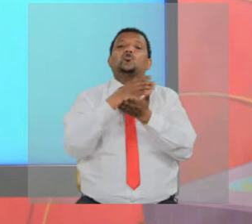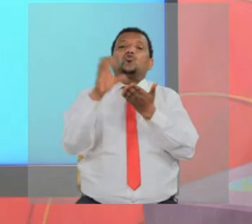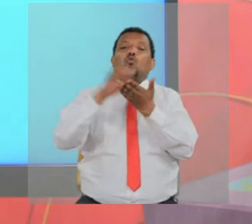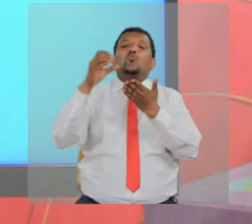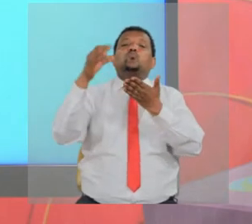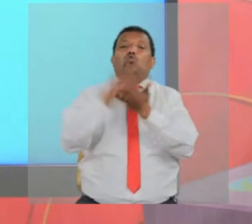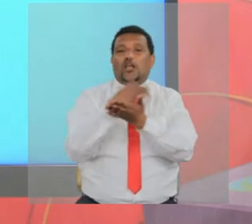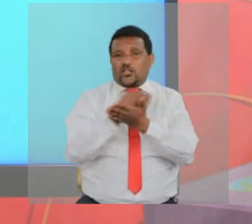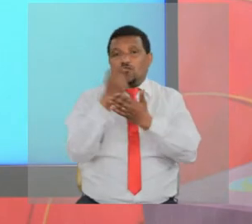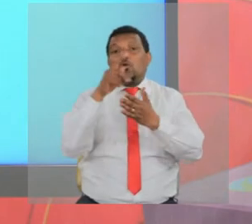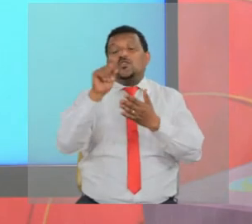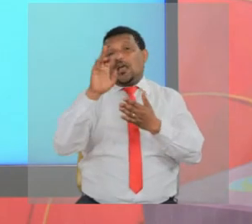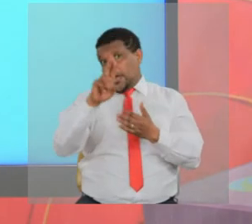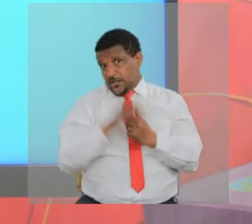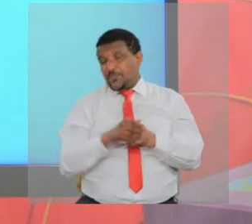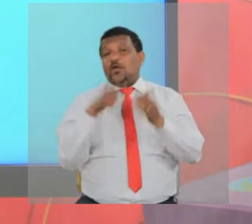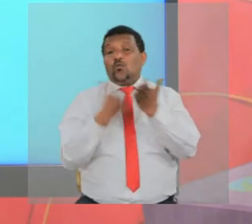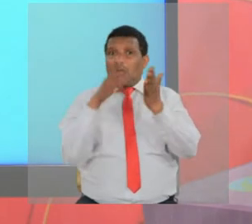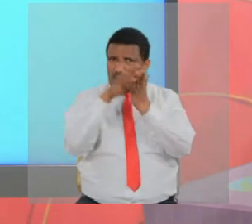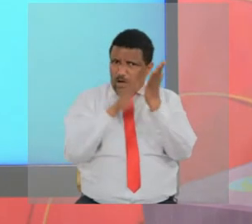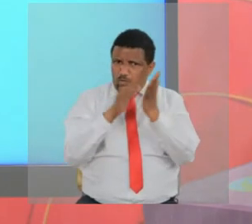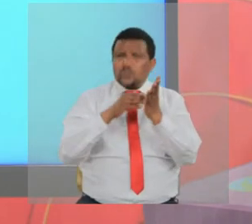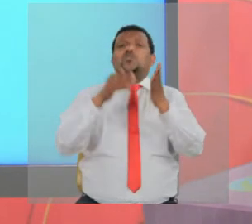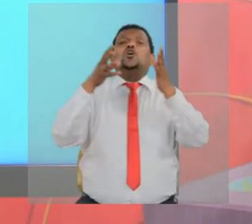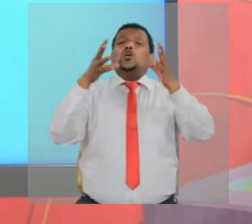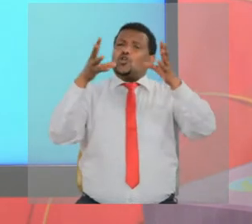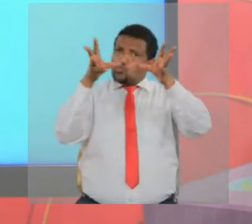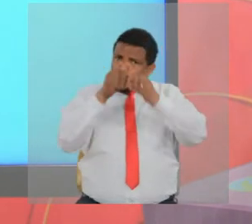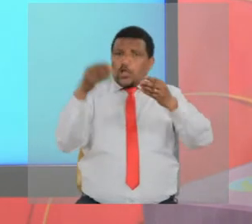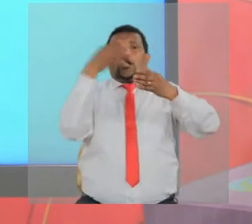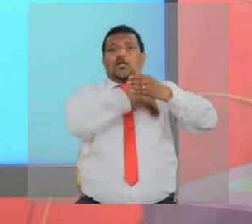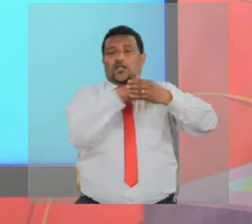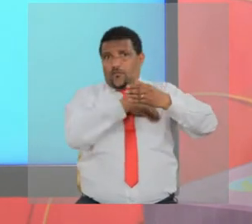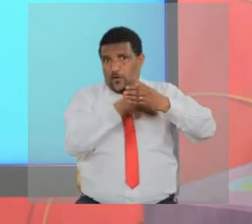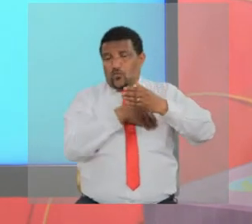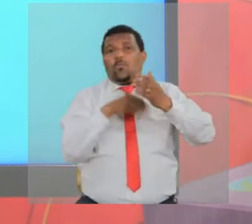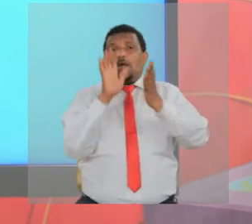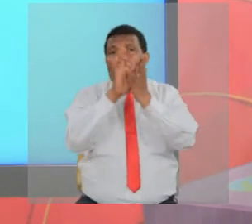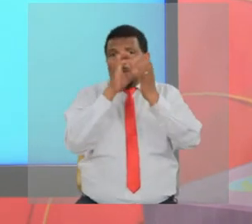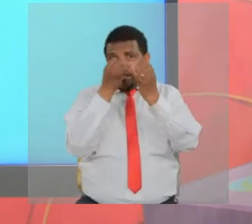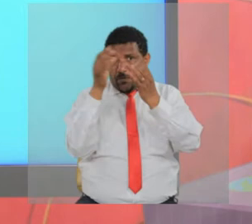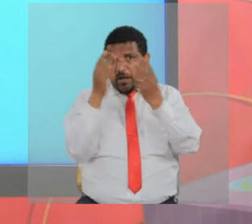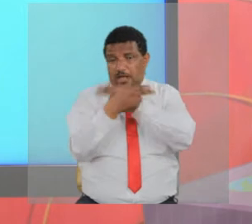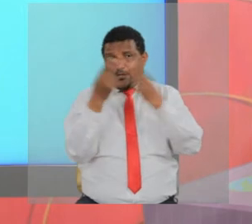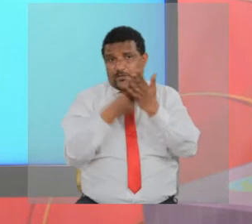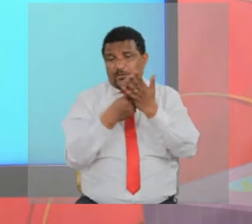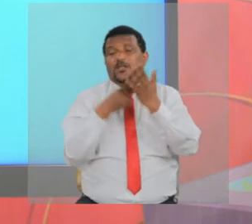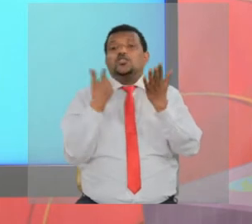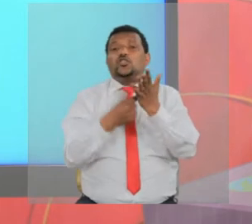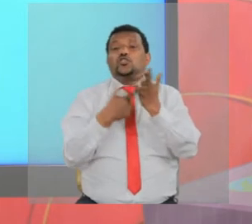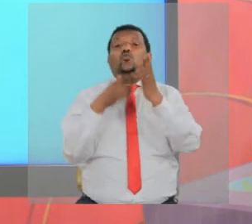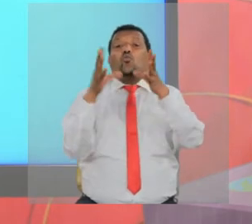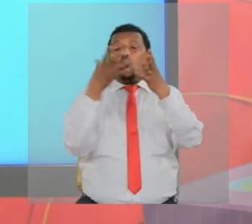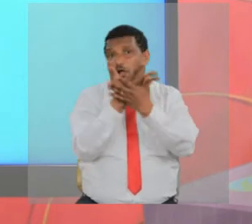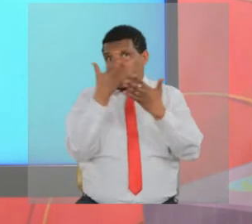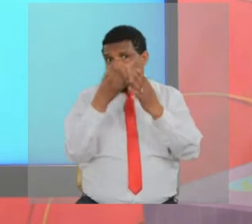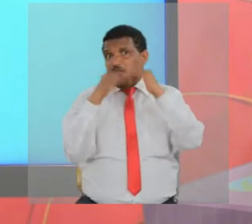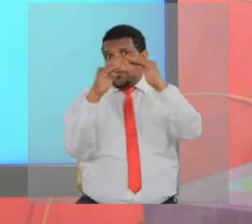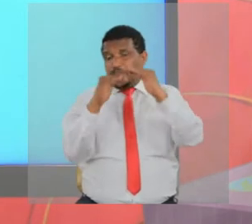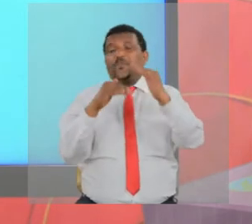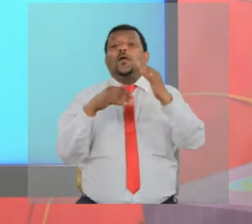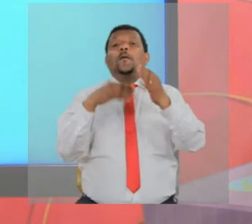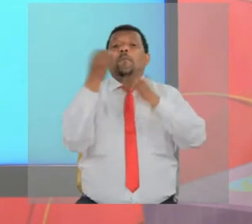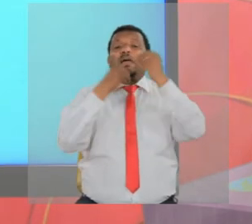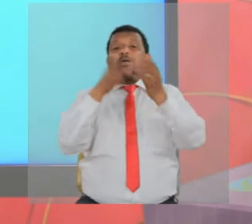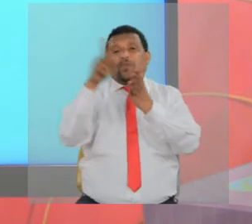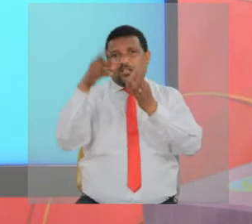TR, and we can calculate the total revenue by multiplying price with quantity. The market price is given, which is